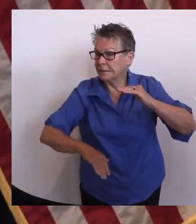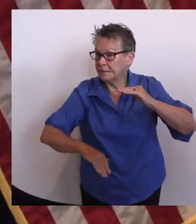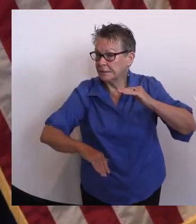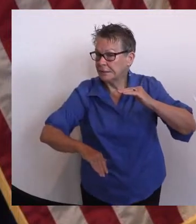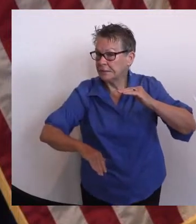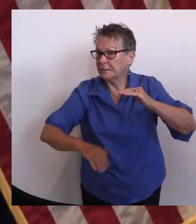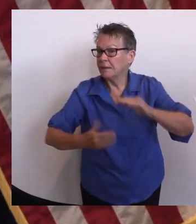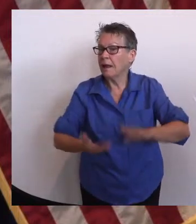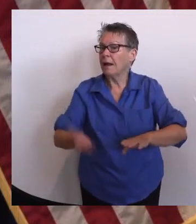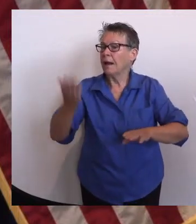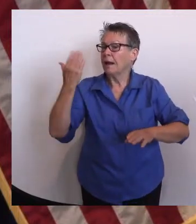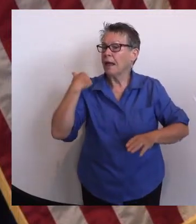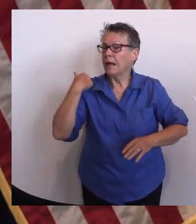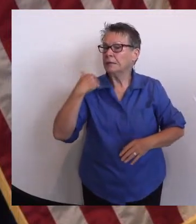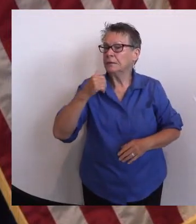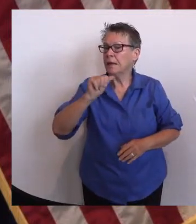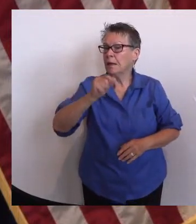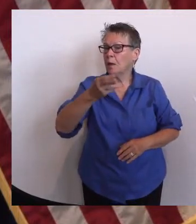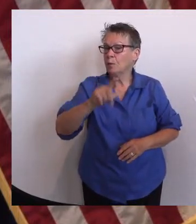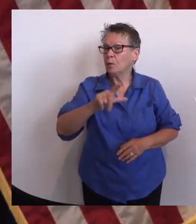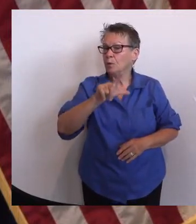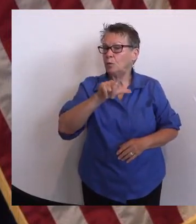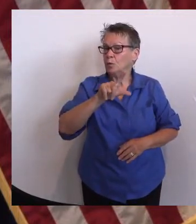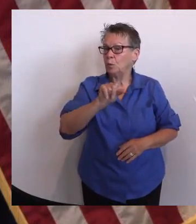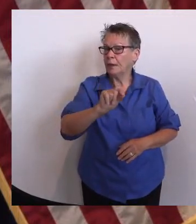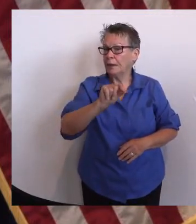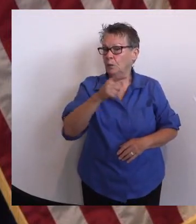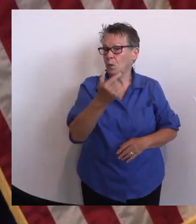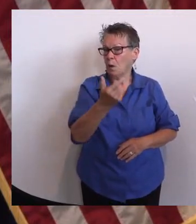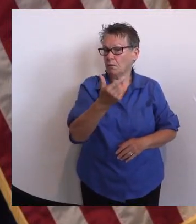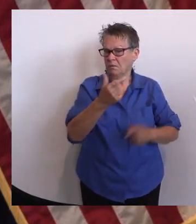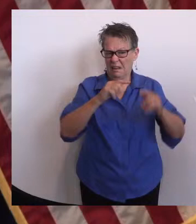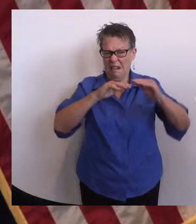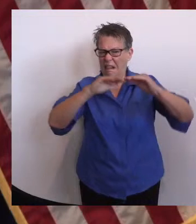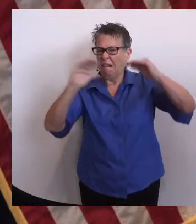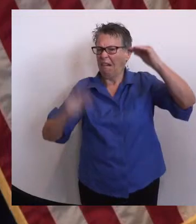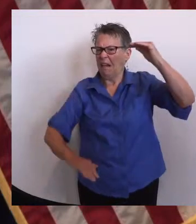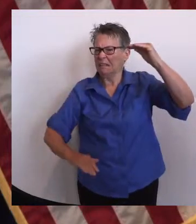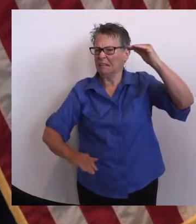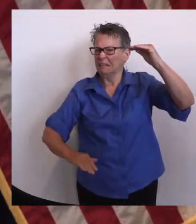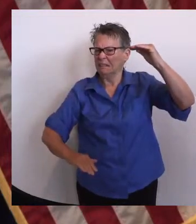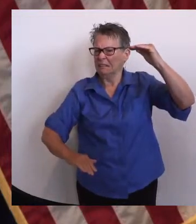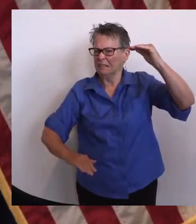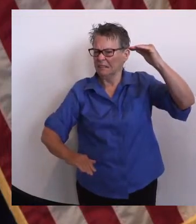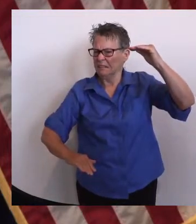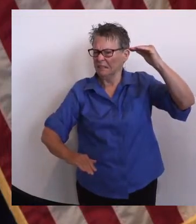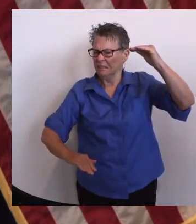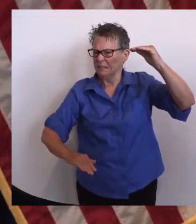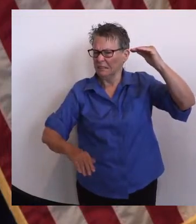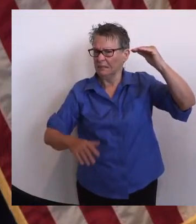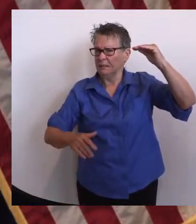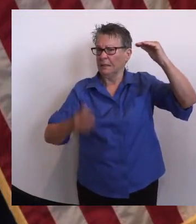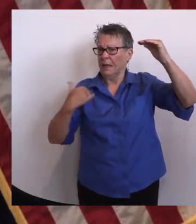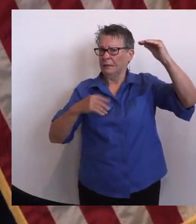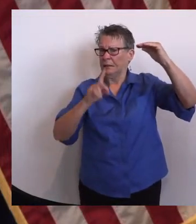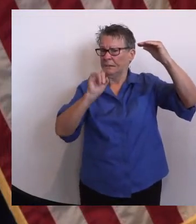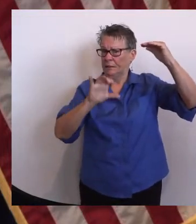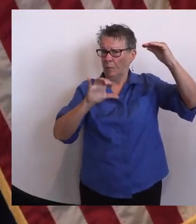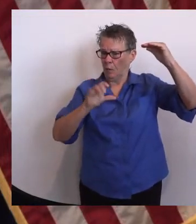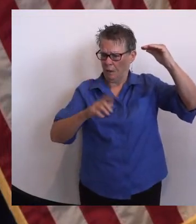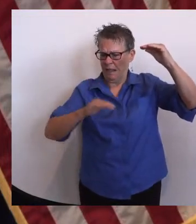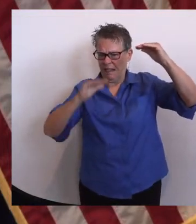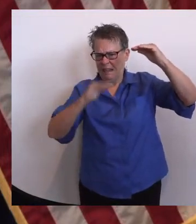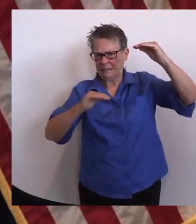76% lower than the December 2020 peak, and 93% lower than where we